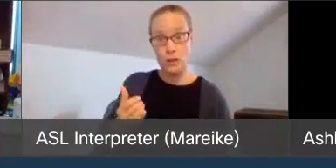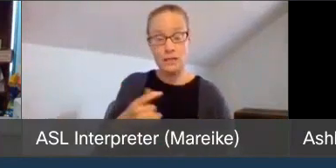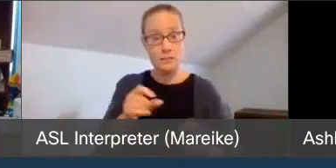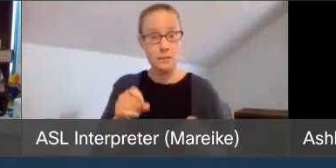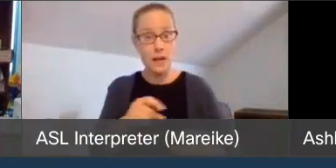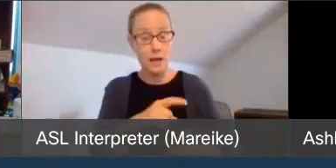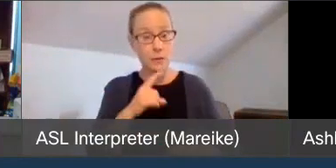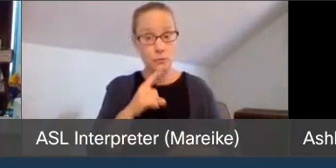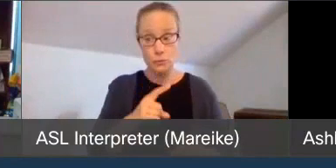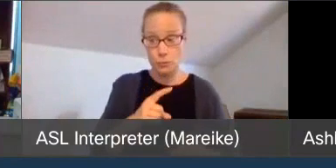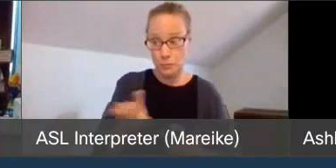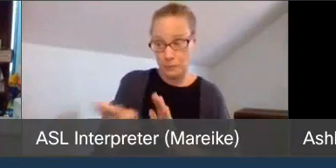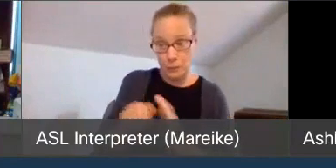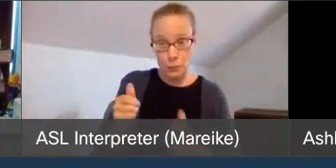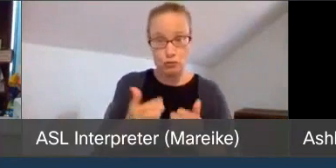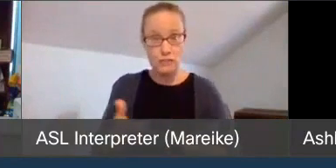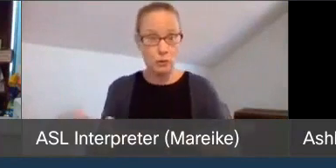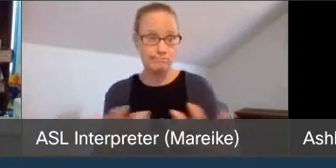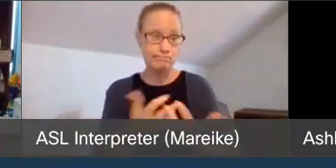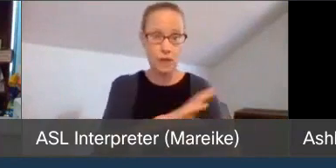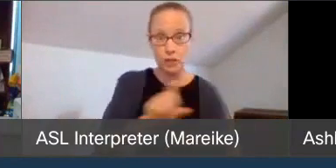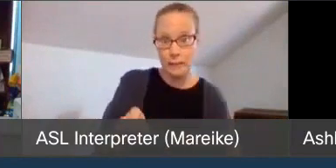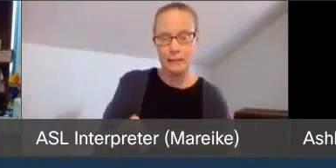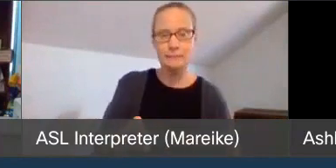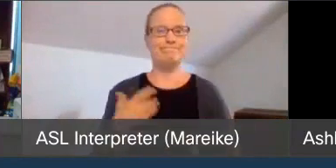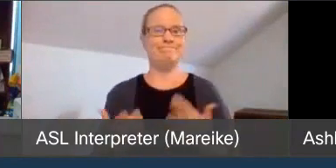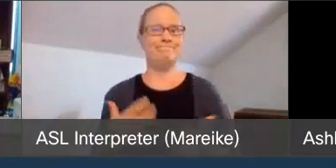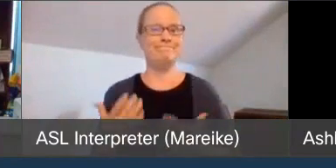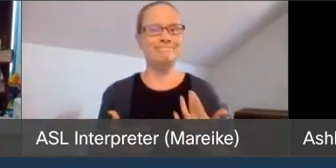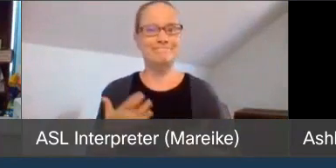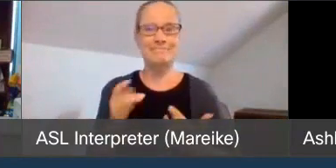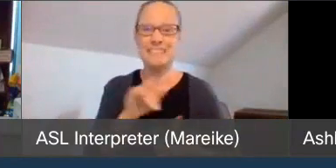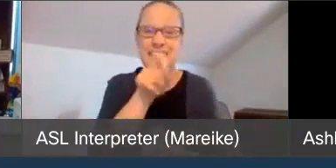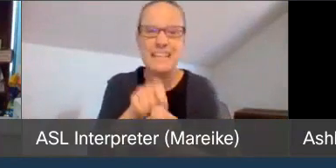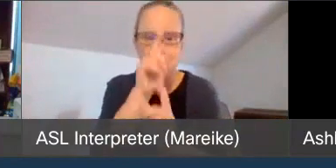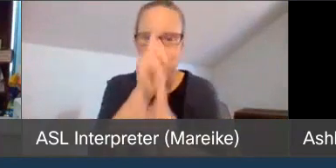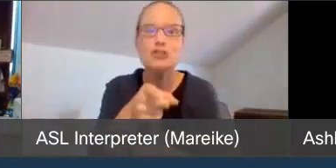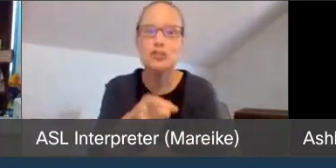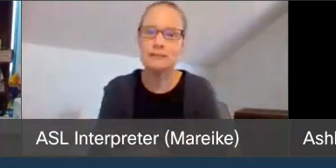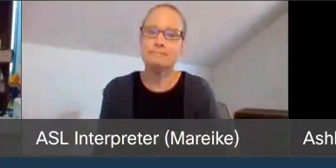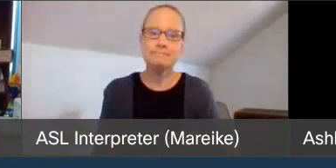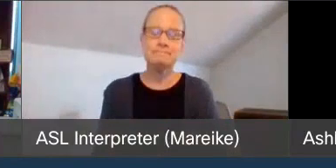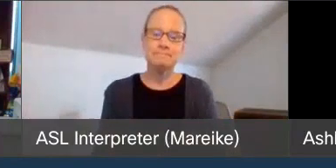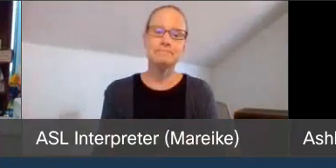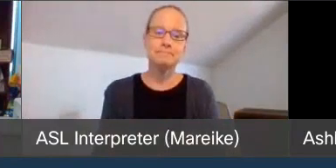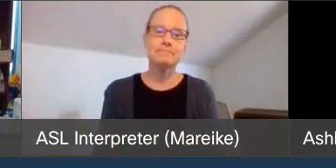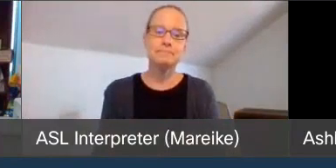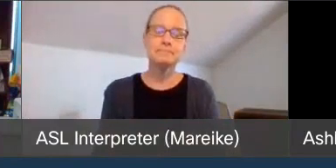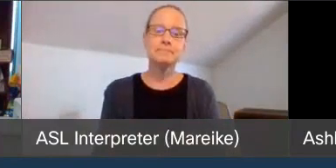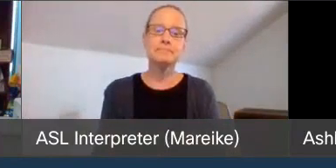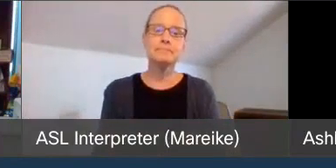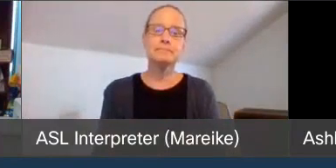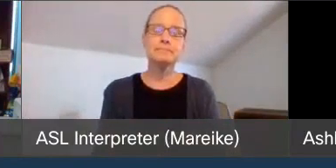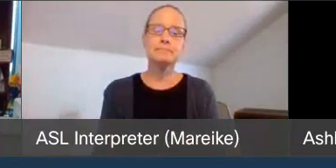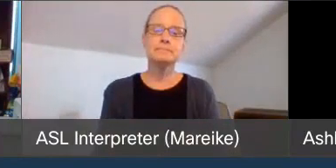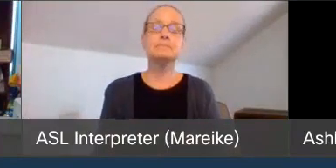what resources they have is so exciting and exactly the mission of what we're trying to do. And